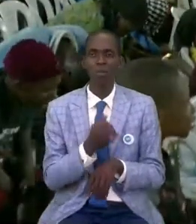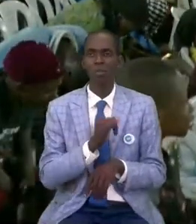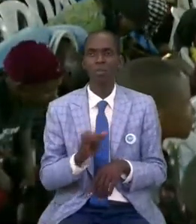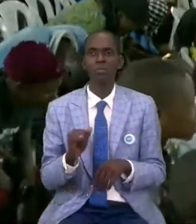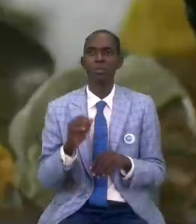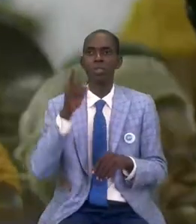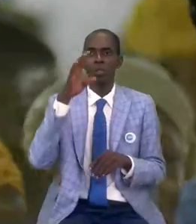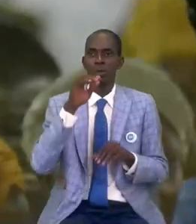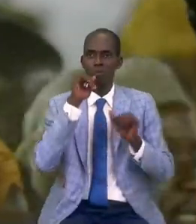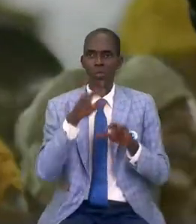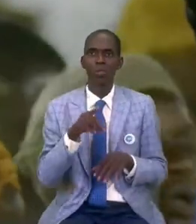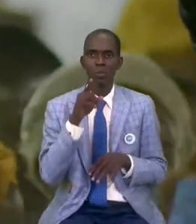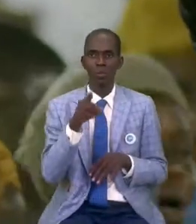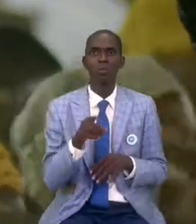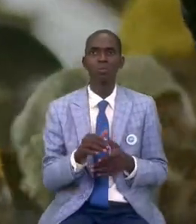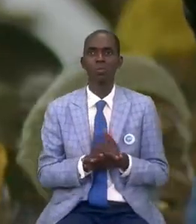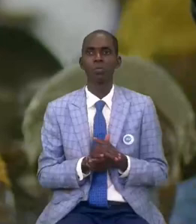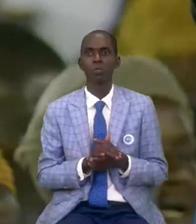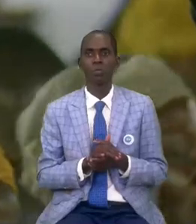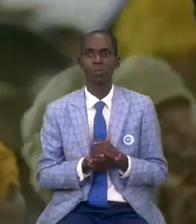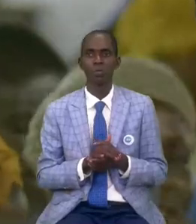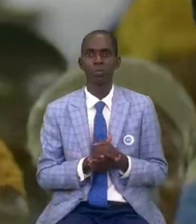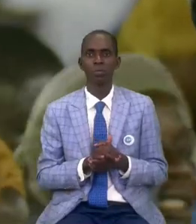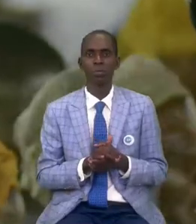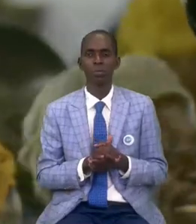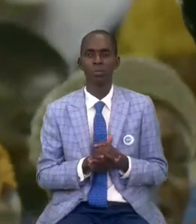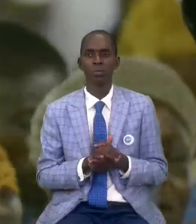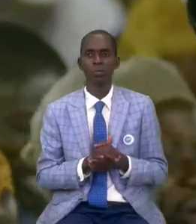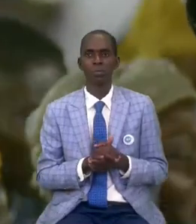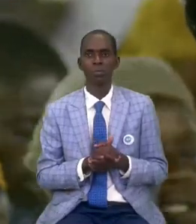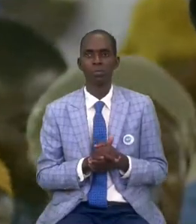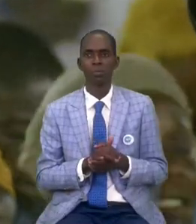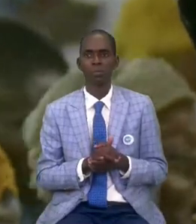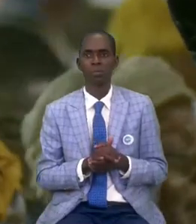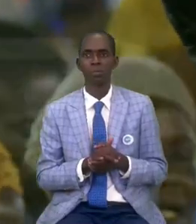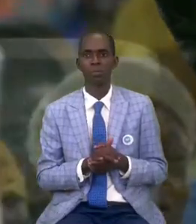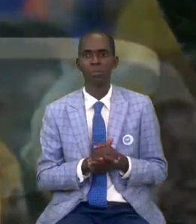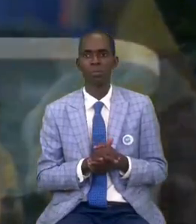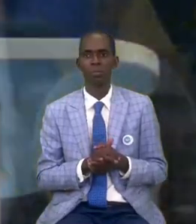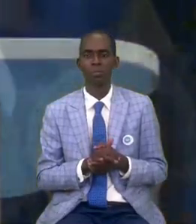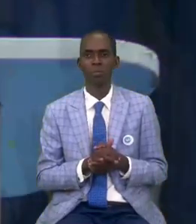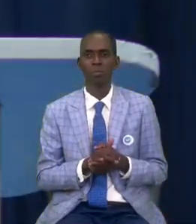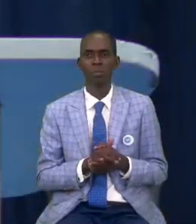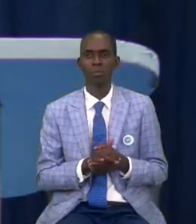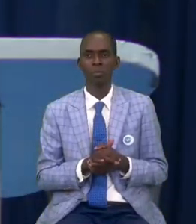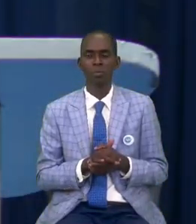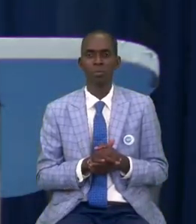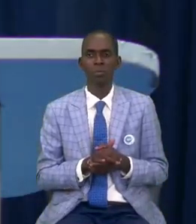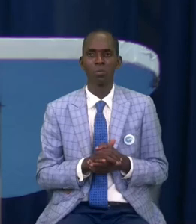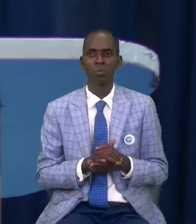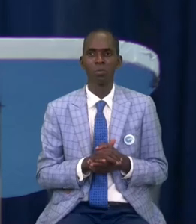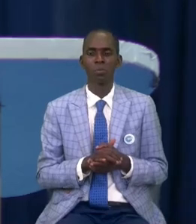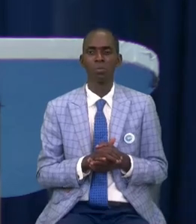true. Yes, in front here. Thank you. God bless you. Yes, thank you. God bless you. I've seen. At the